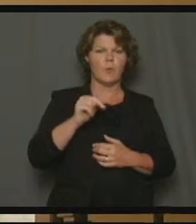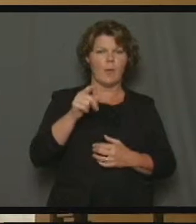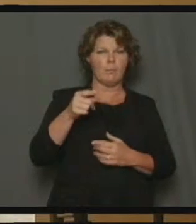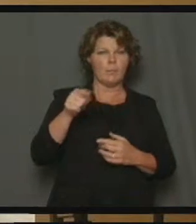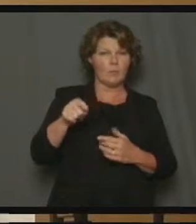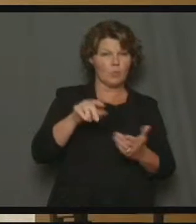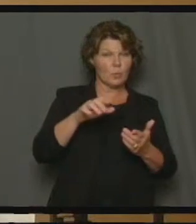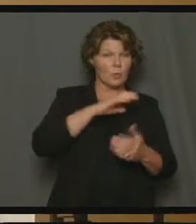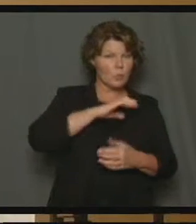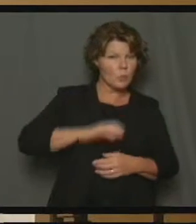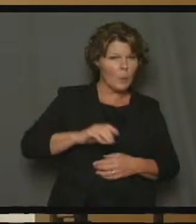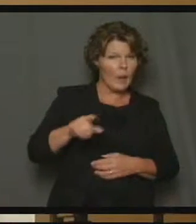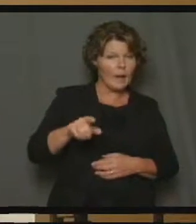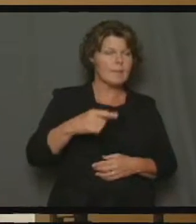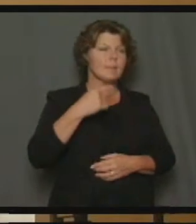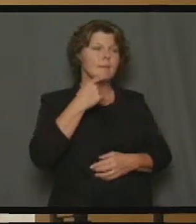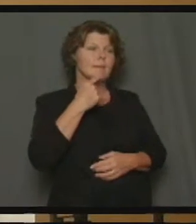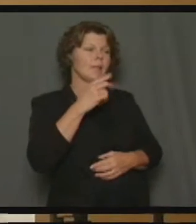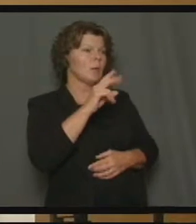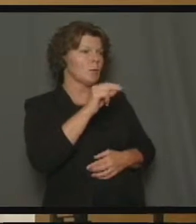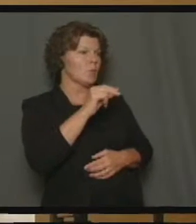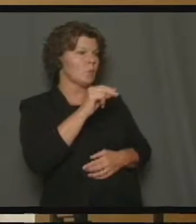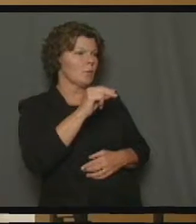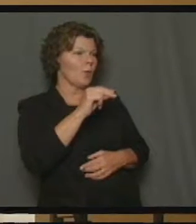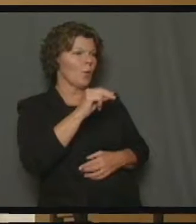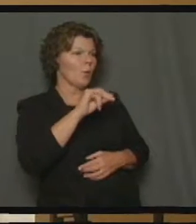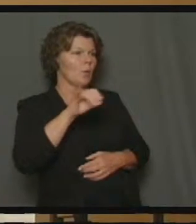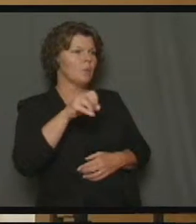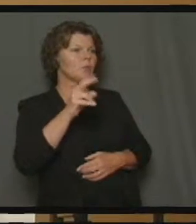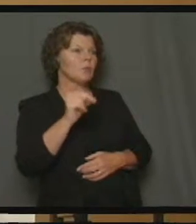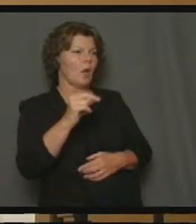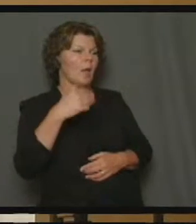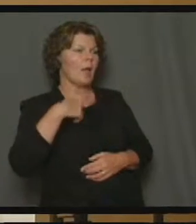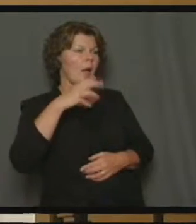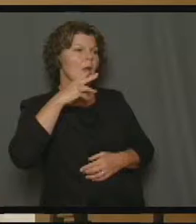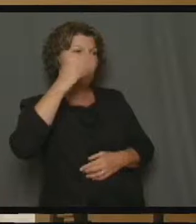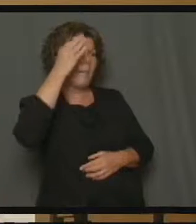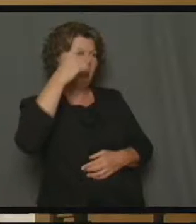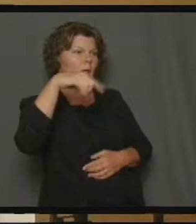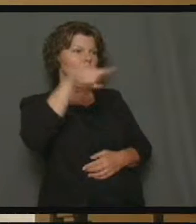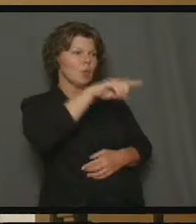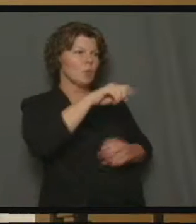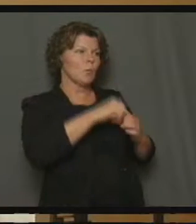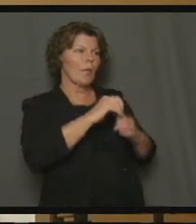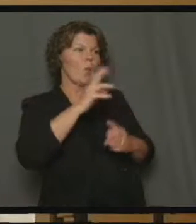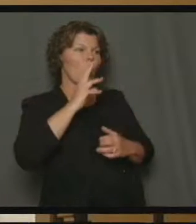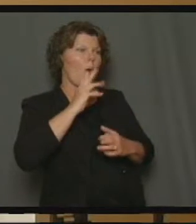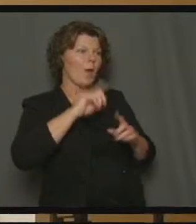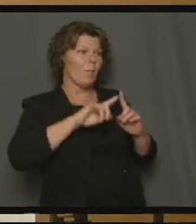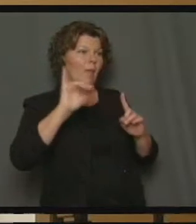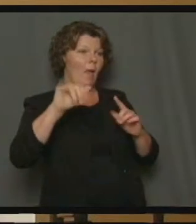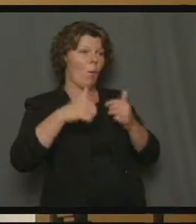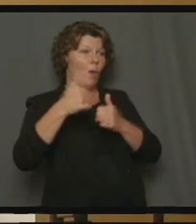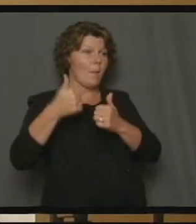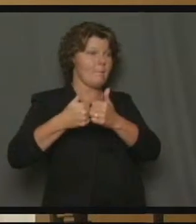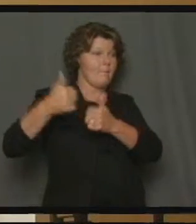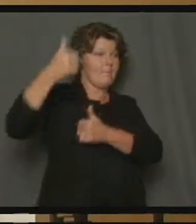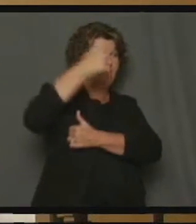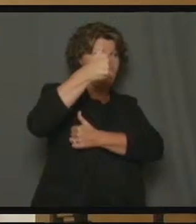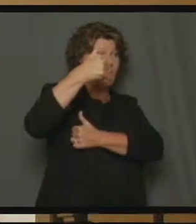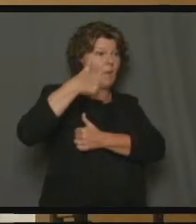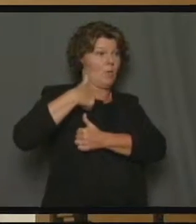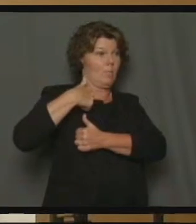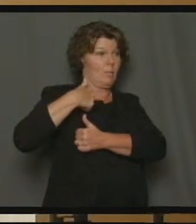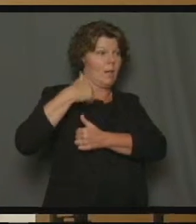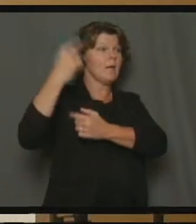Christ, John answered them all, saying, I baptize you with water, but he who is mightier than I is coming,